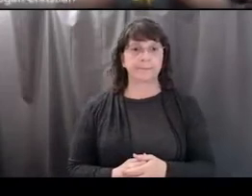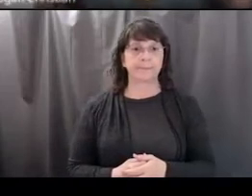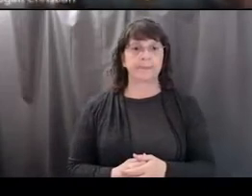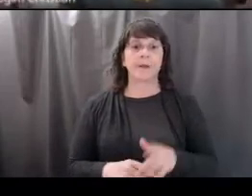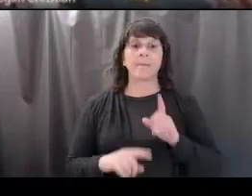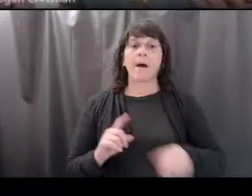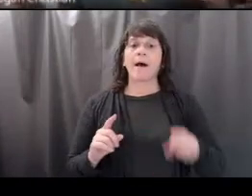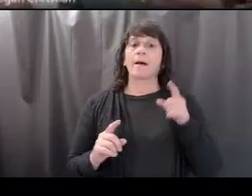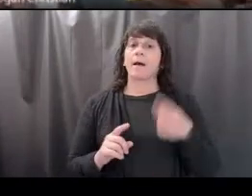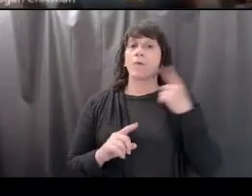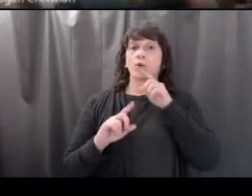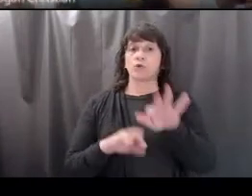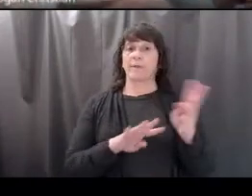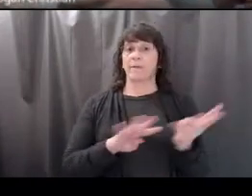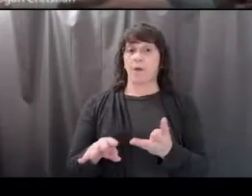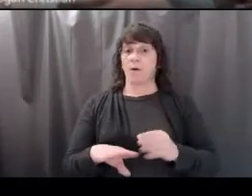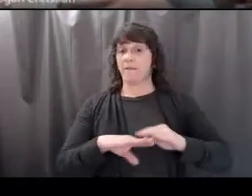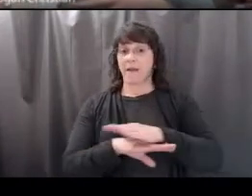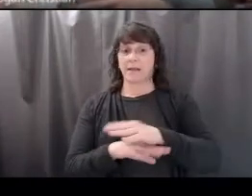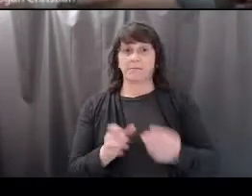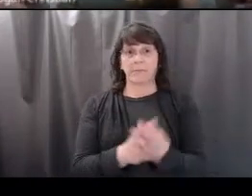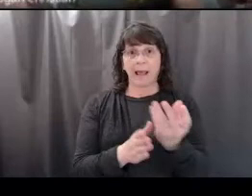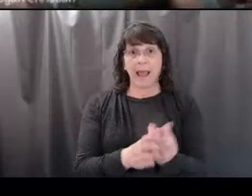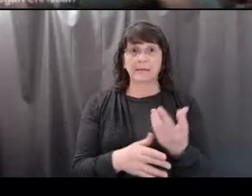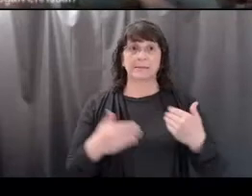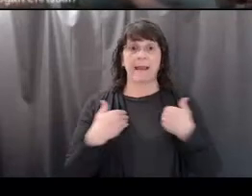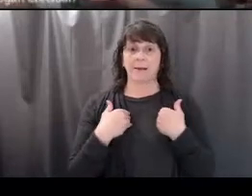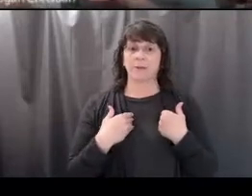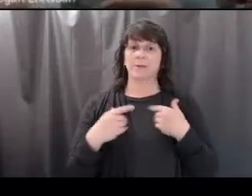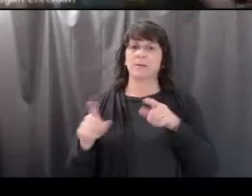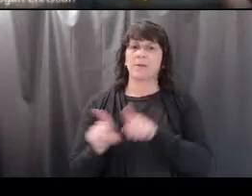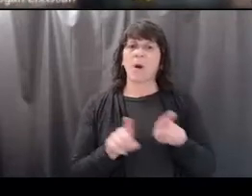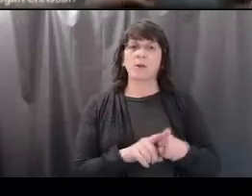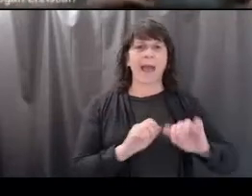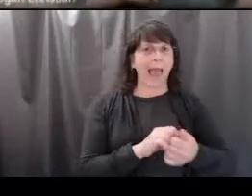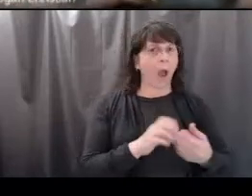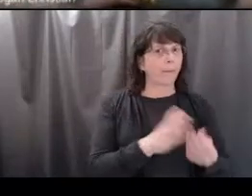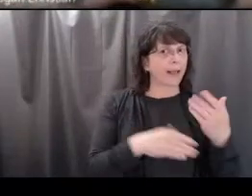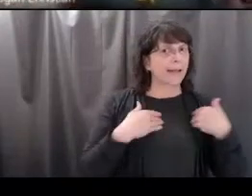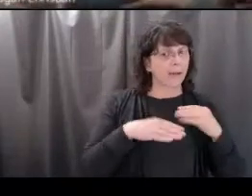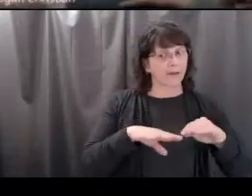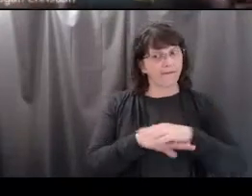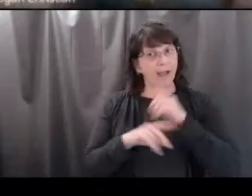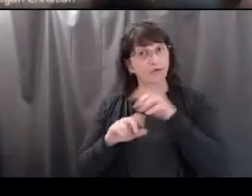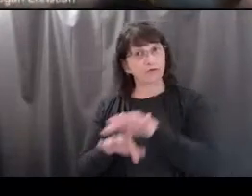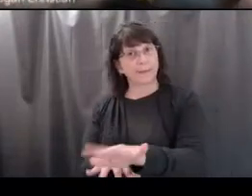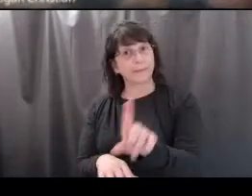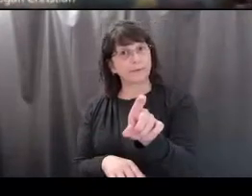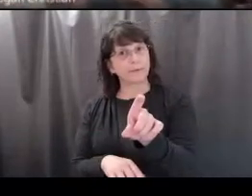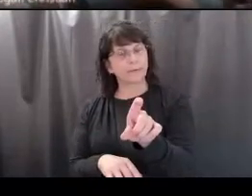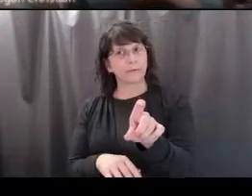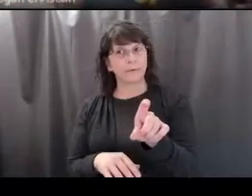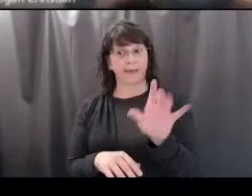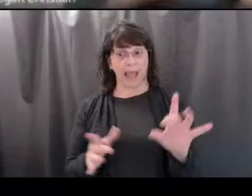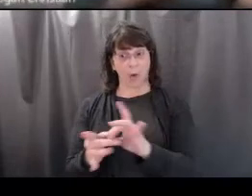But just as stream flow affects plants and animals, how do you think plants and animals affect stream flow? Are there any ways that that